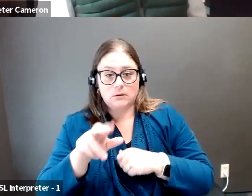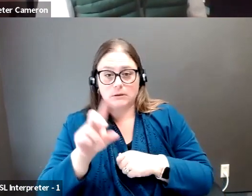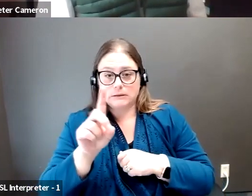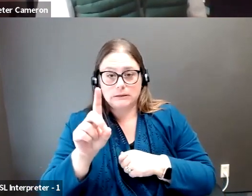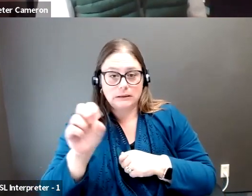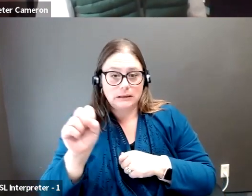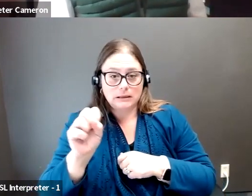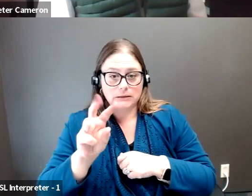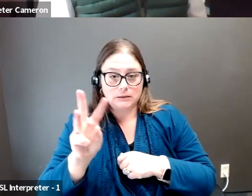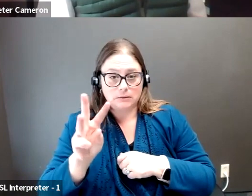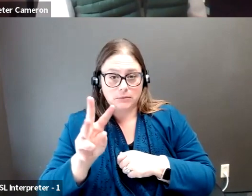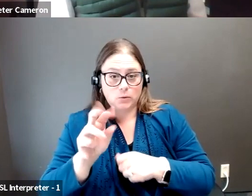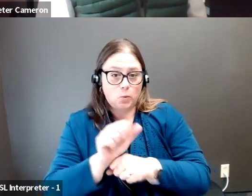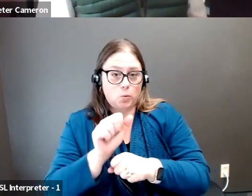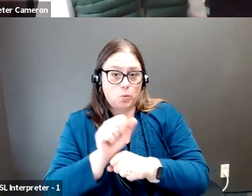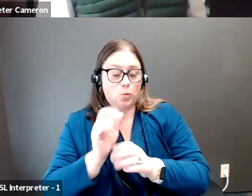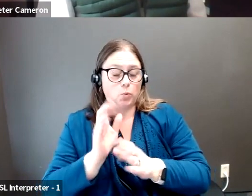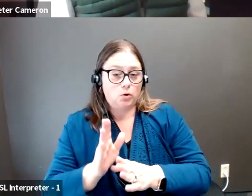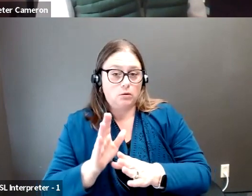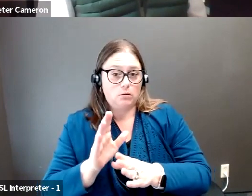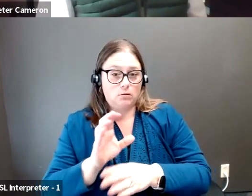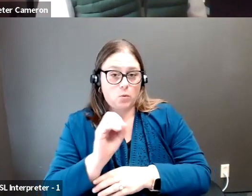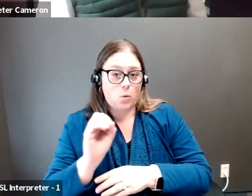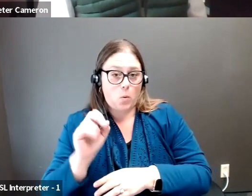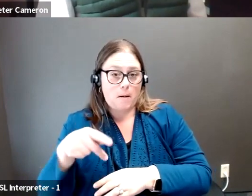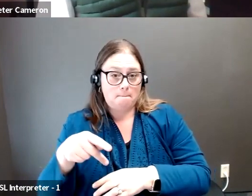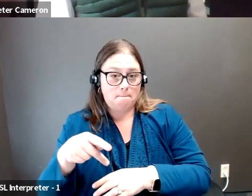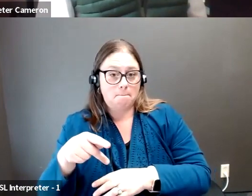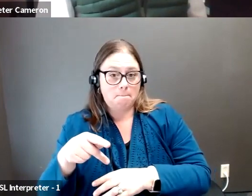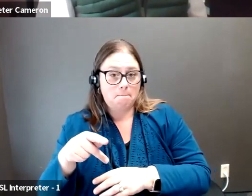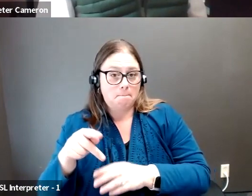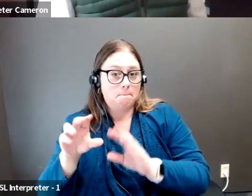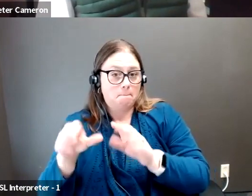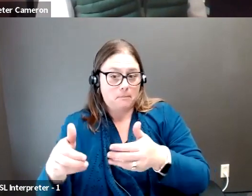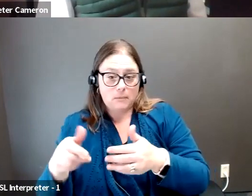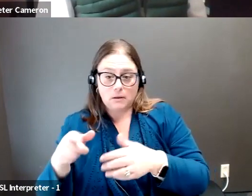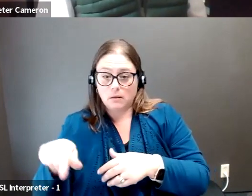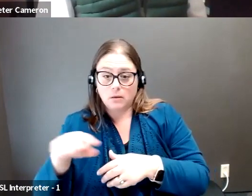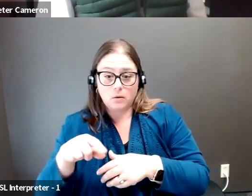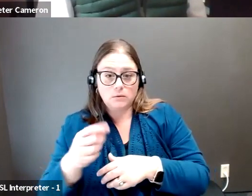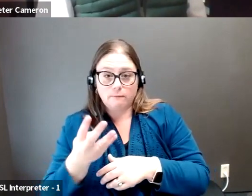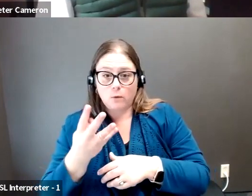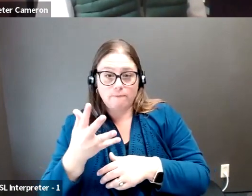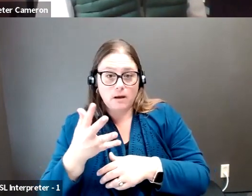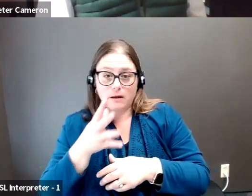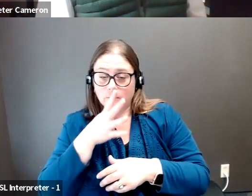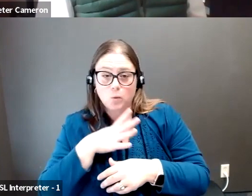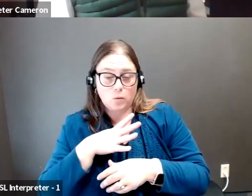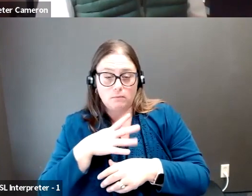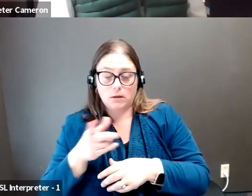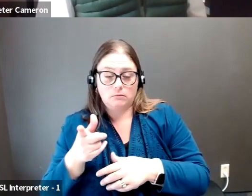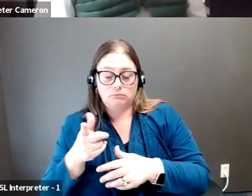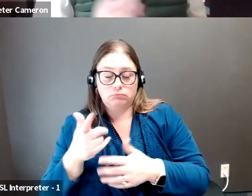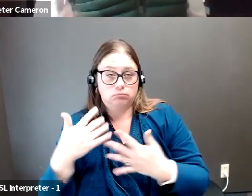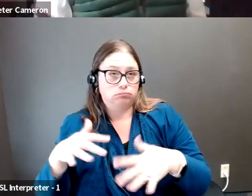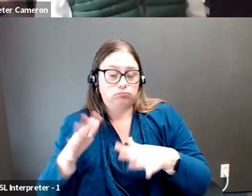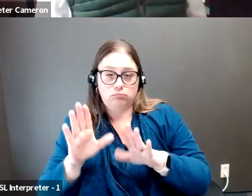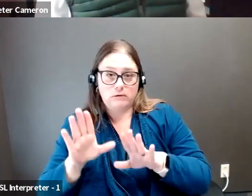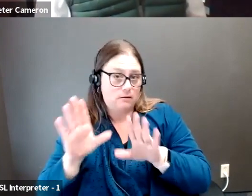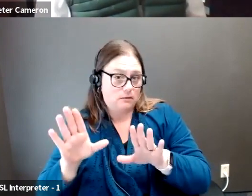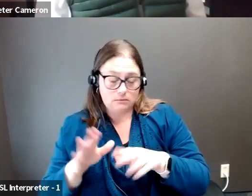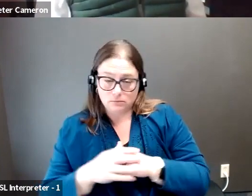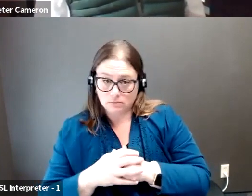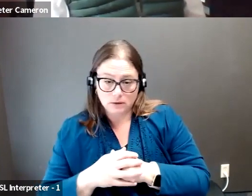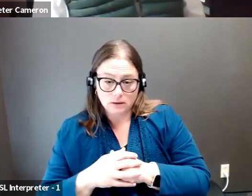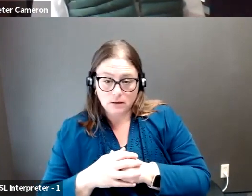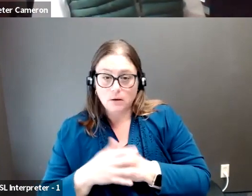DSW worker co-op. Yeah. Those 4 or 5 women are dynamite, and